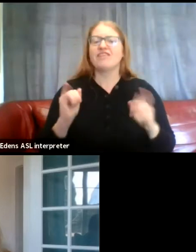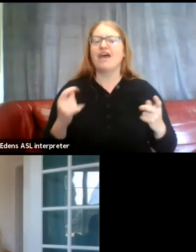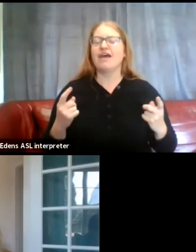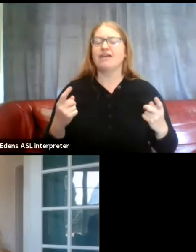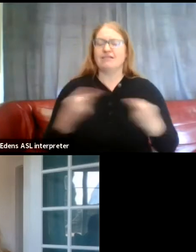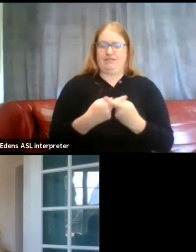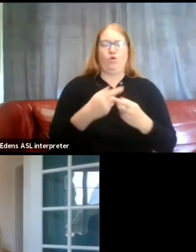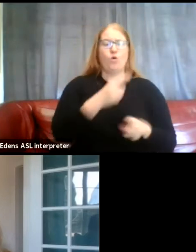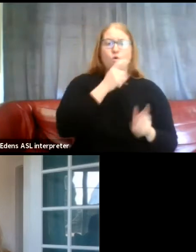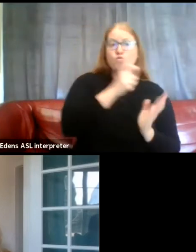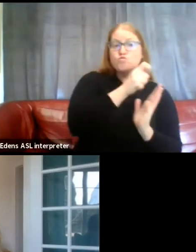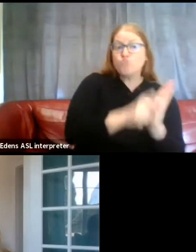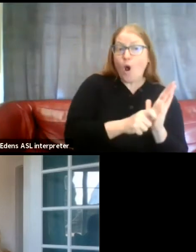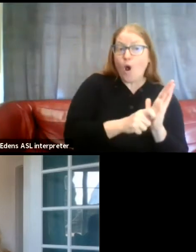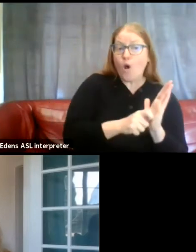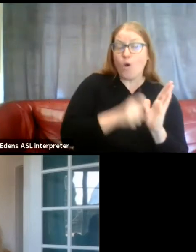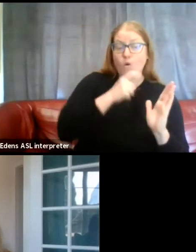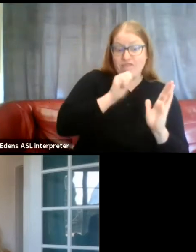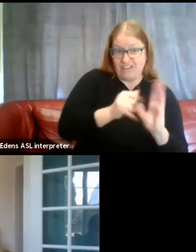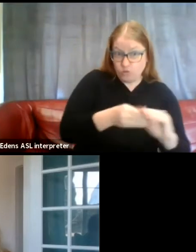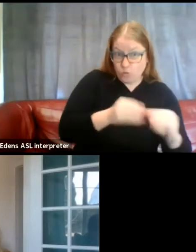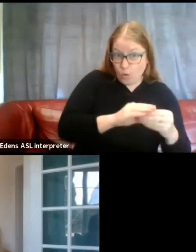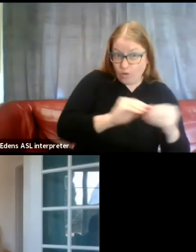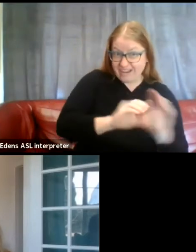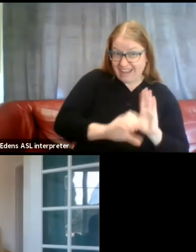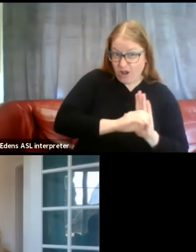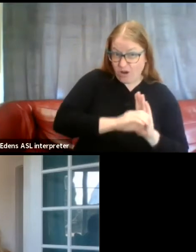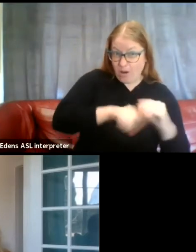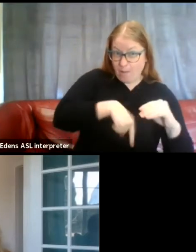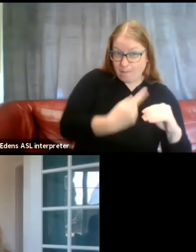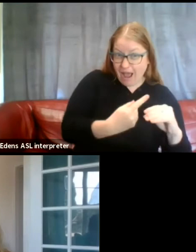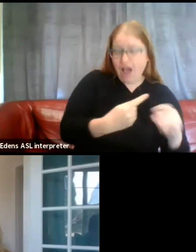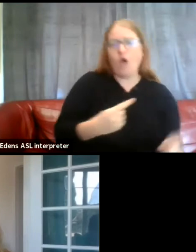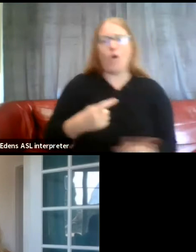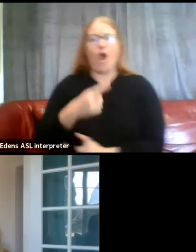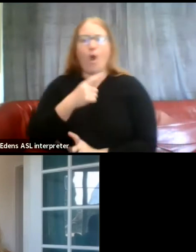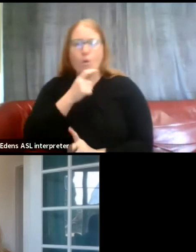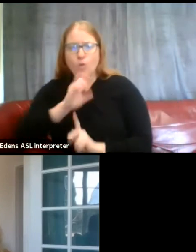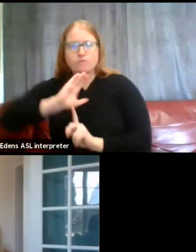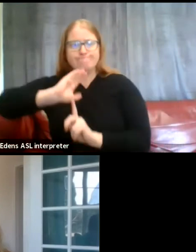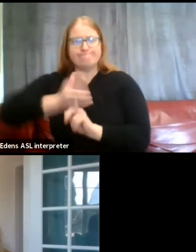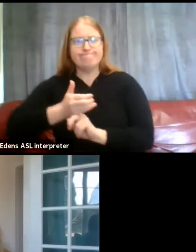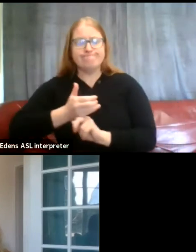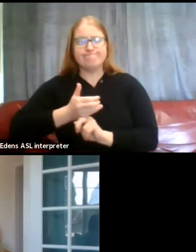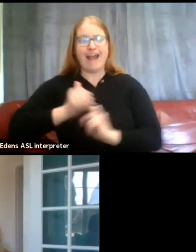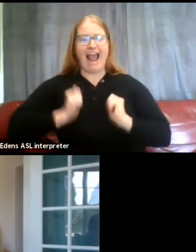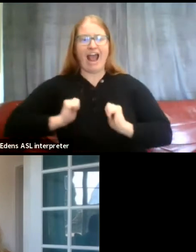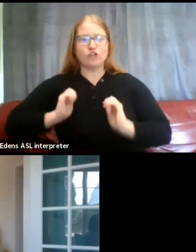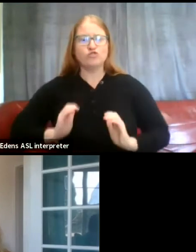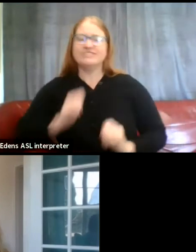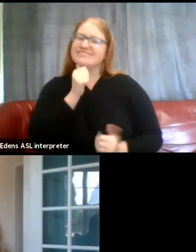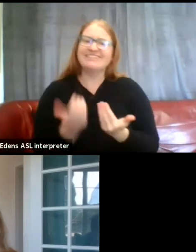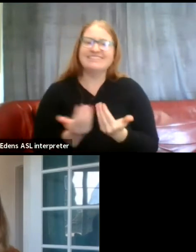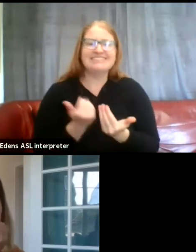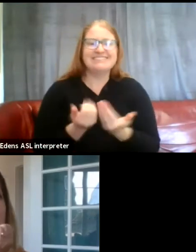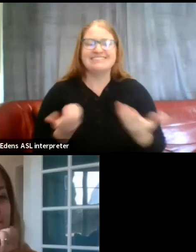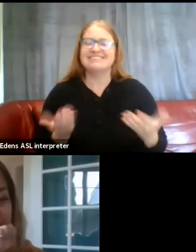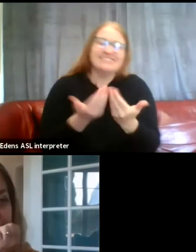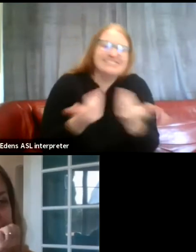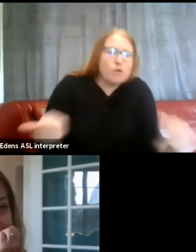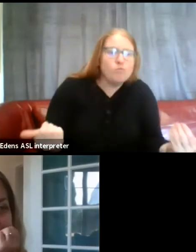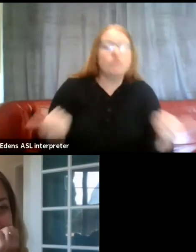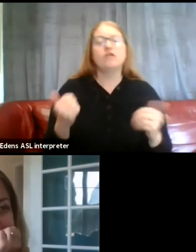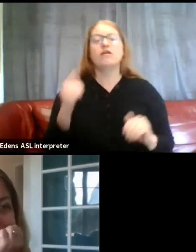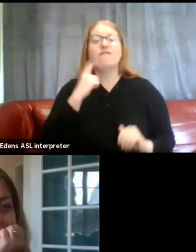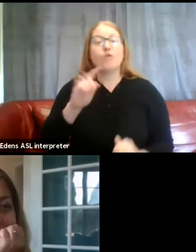who it's about, and who's playing it, and what the character is often not such an easy thing to sort out. And in the case of Elaine, I